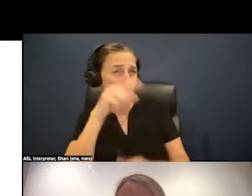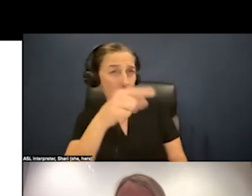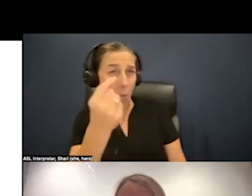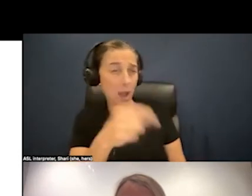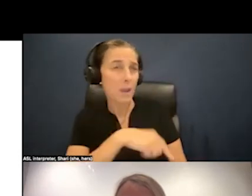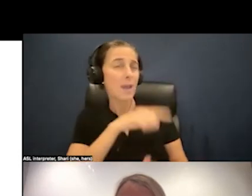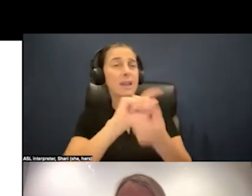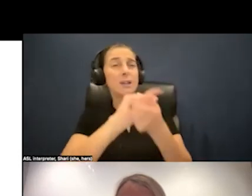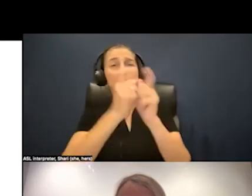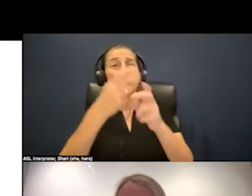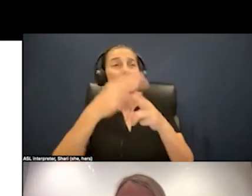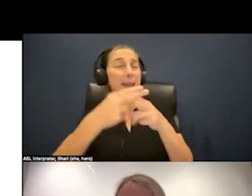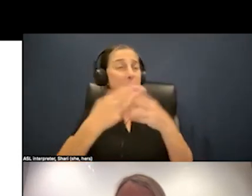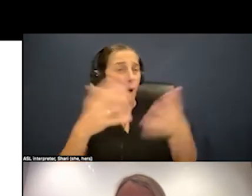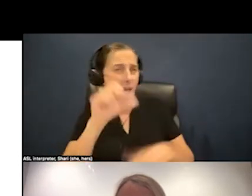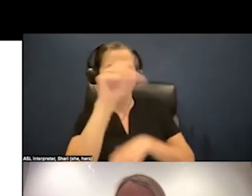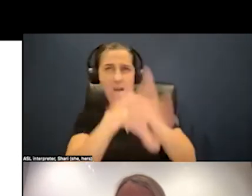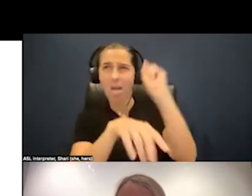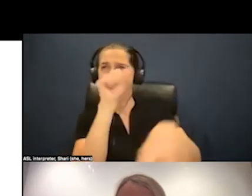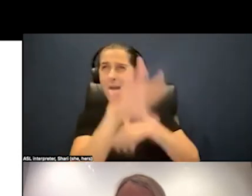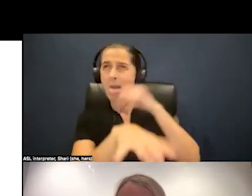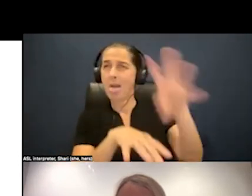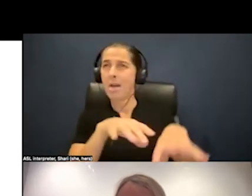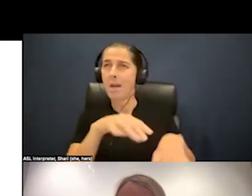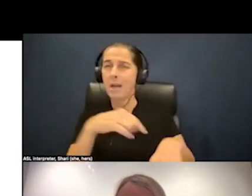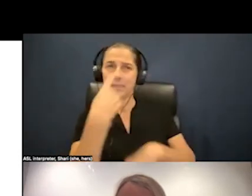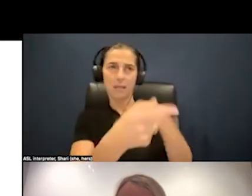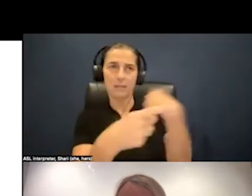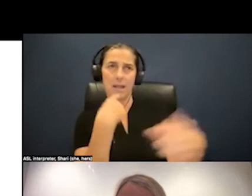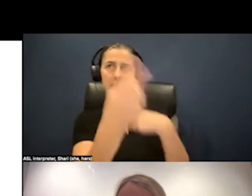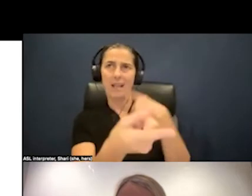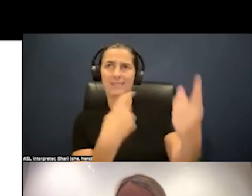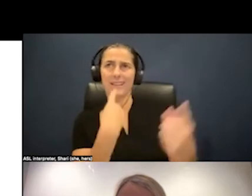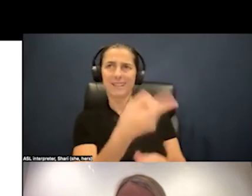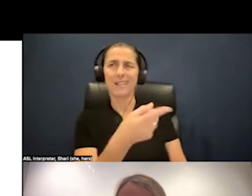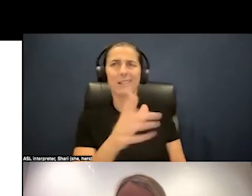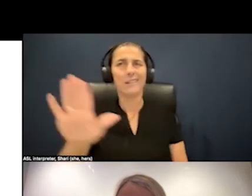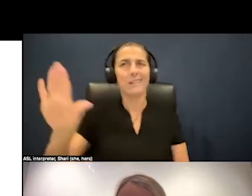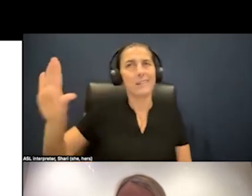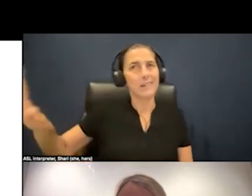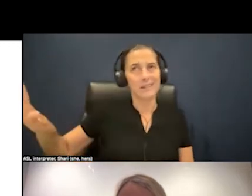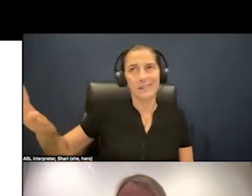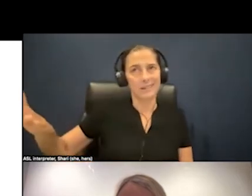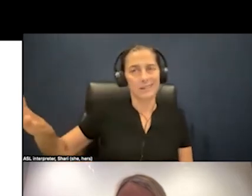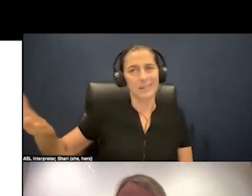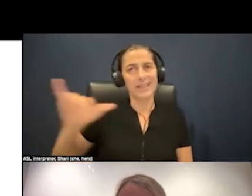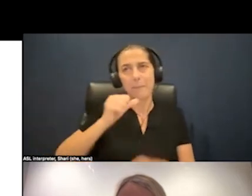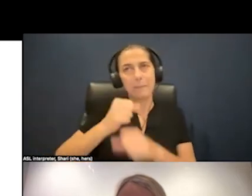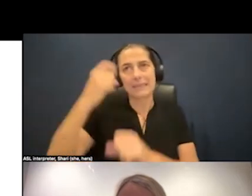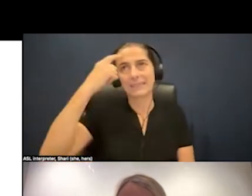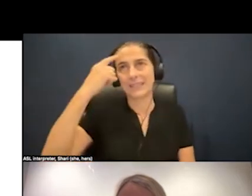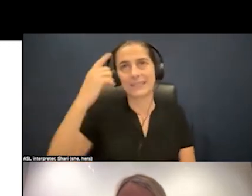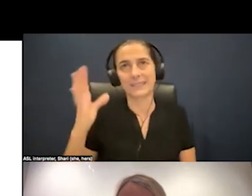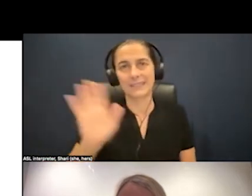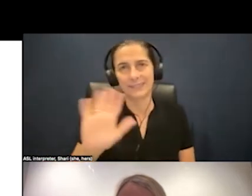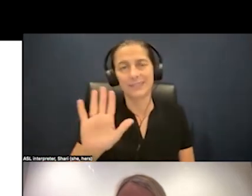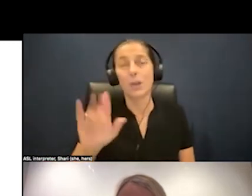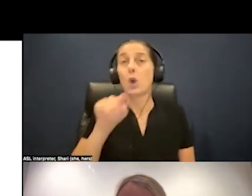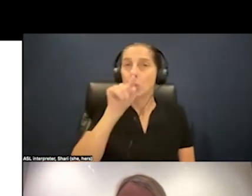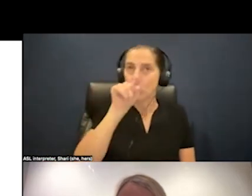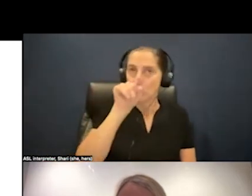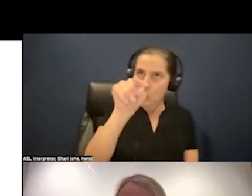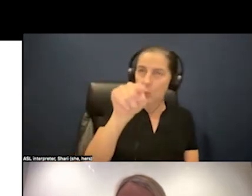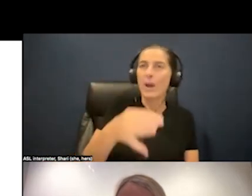right? You are the expert in what your needs are. You are the expert in what feels right for you.